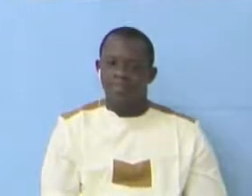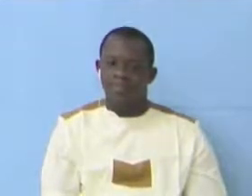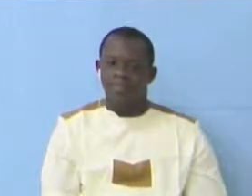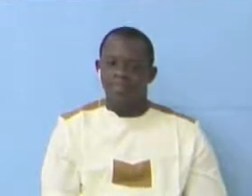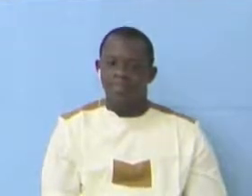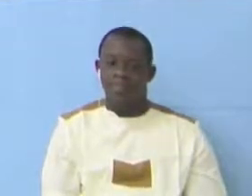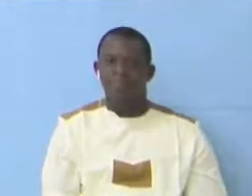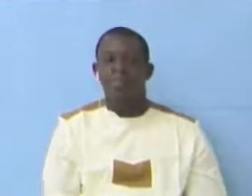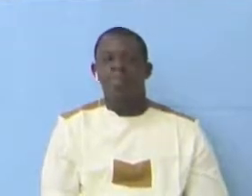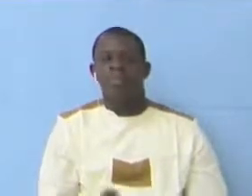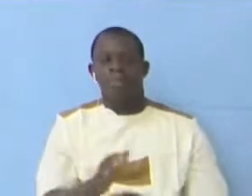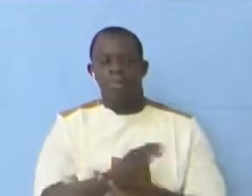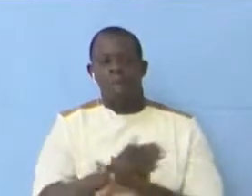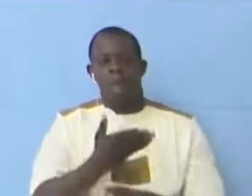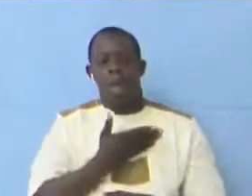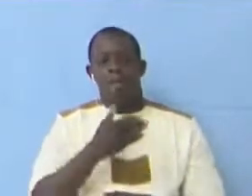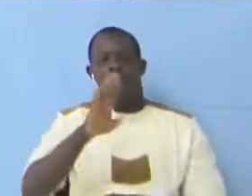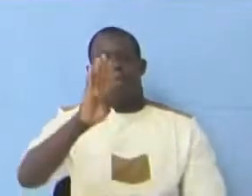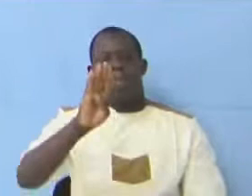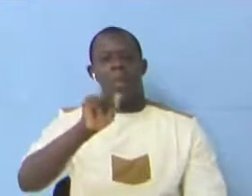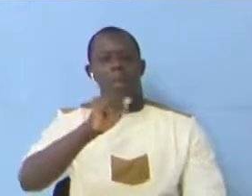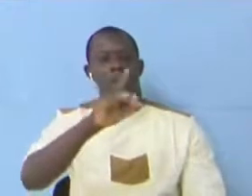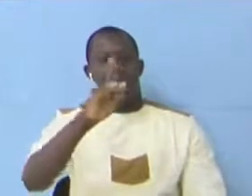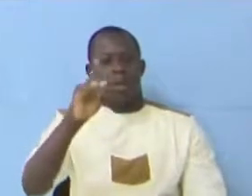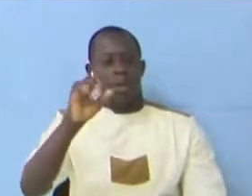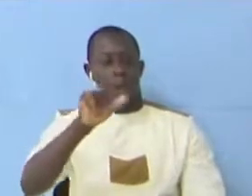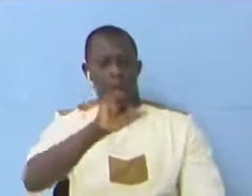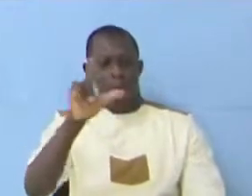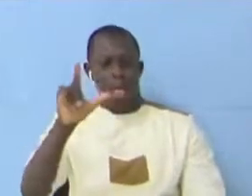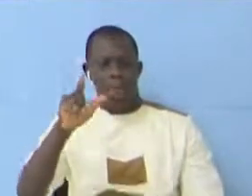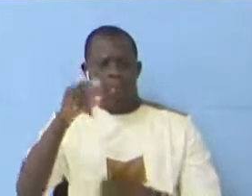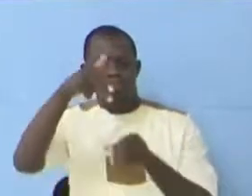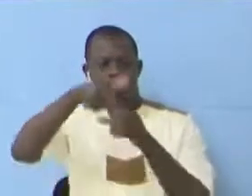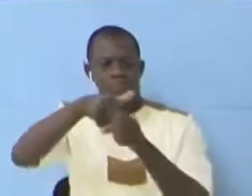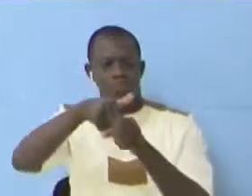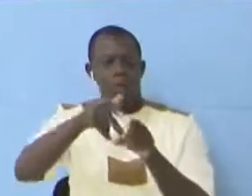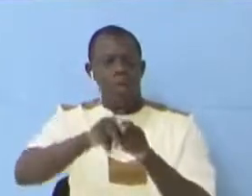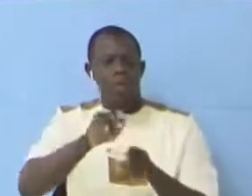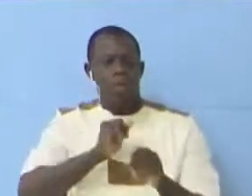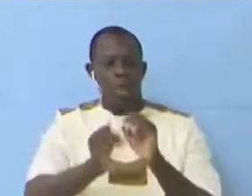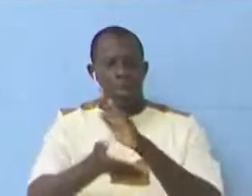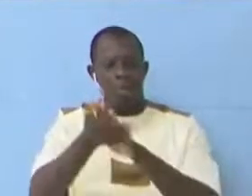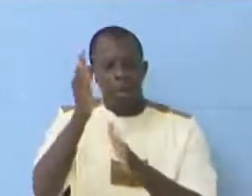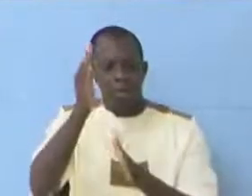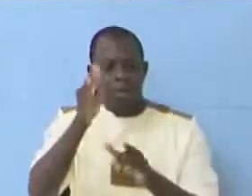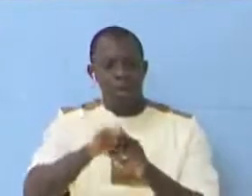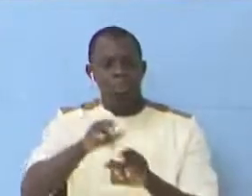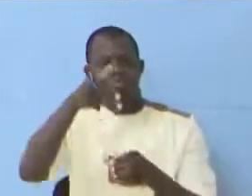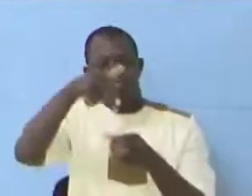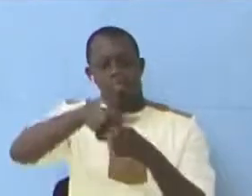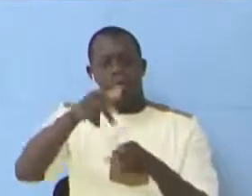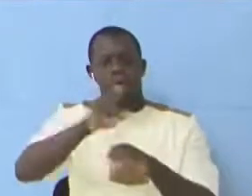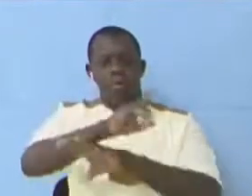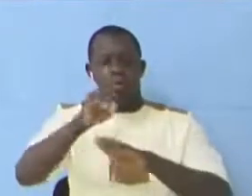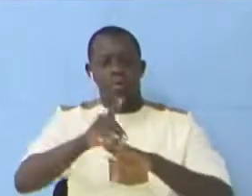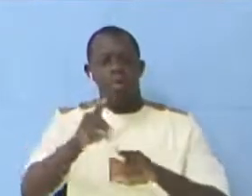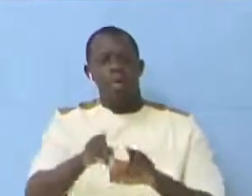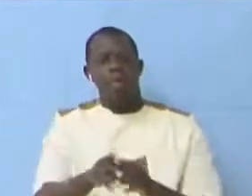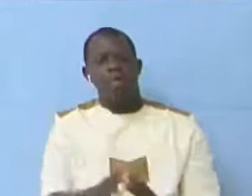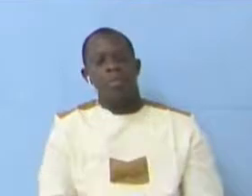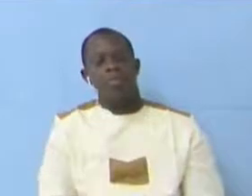Badala petrol station. Badala petrol station. As soon as I passed the petrol station, petrol station direct.